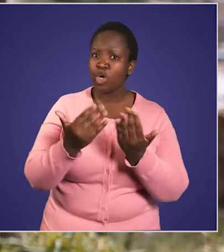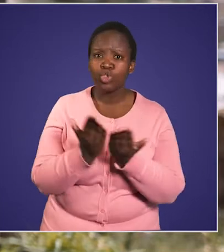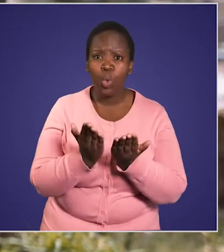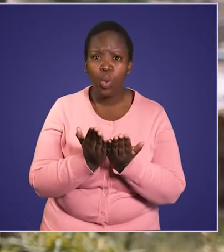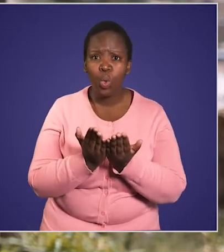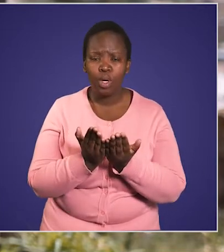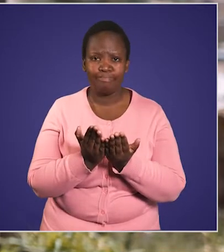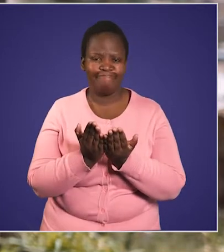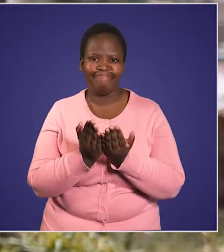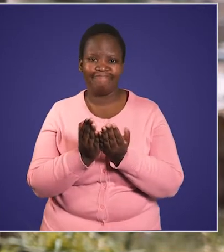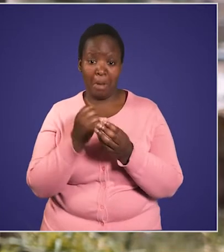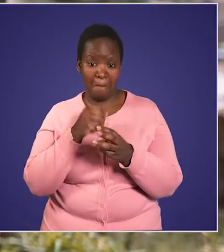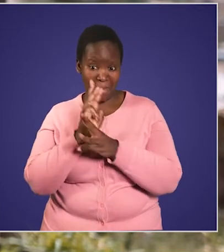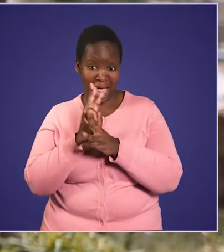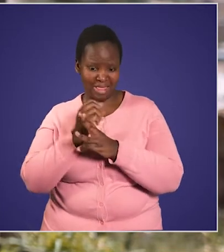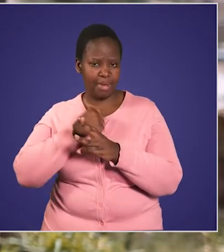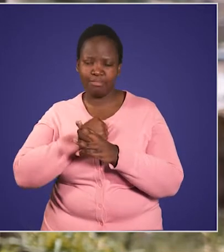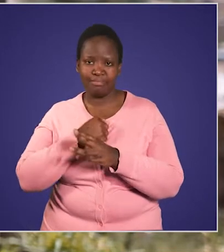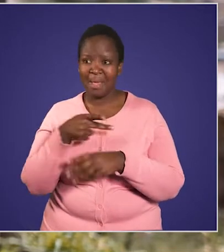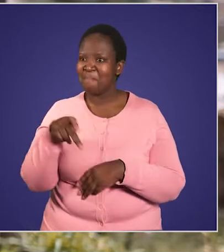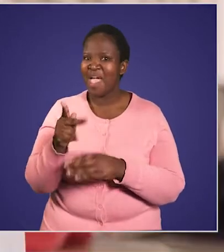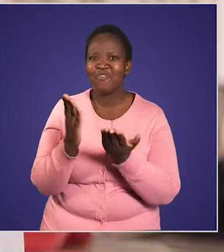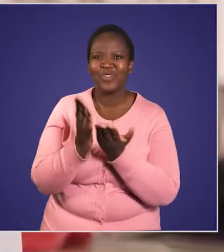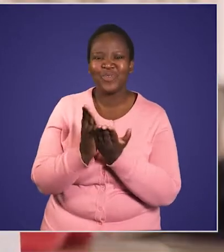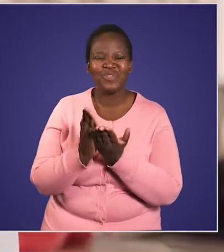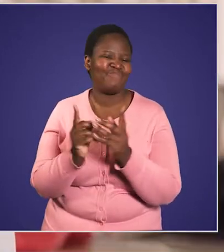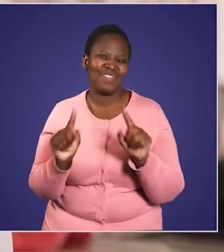have money to pay for school fees.